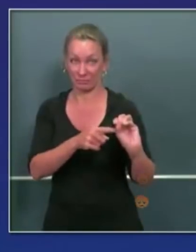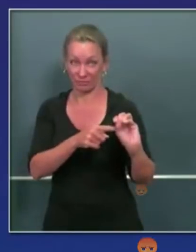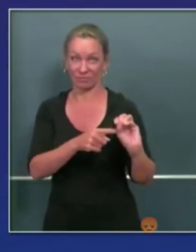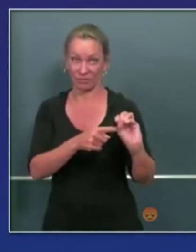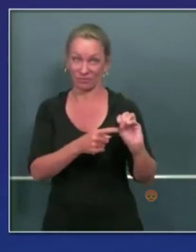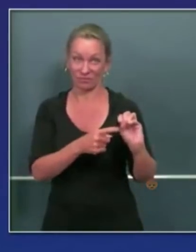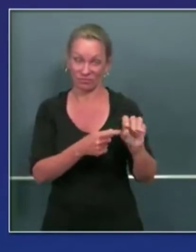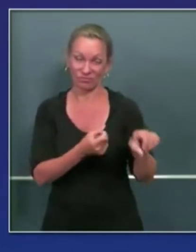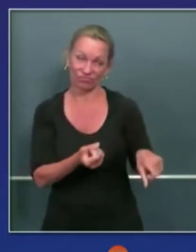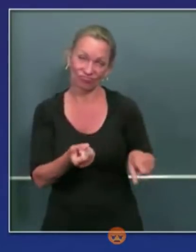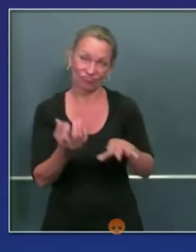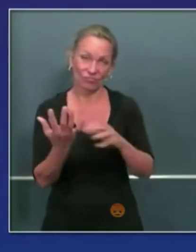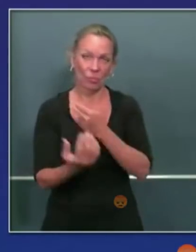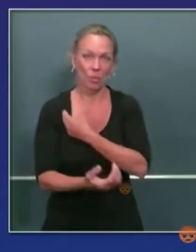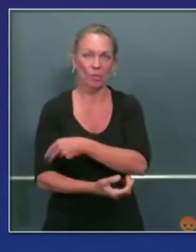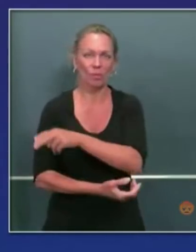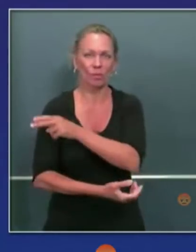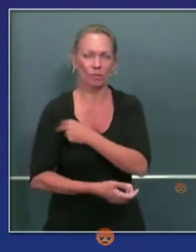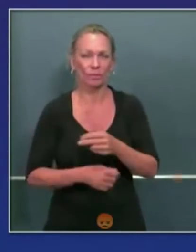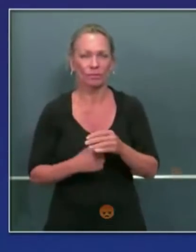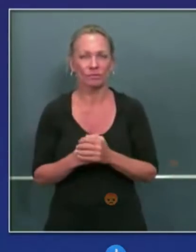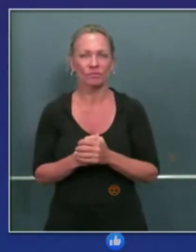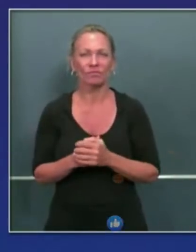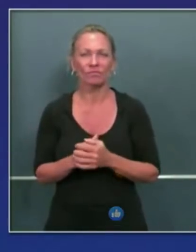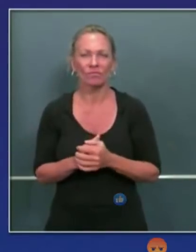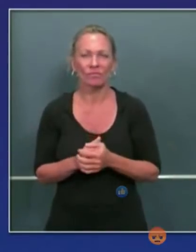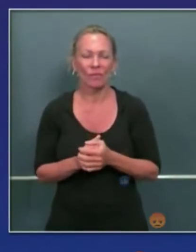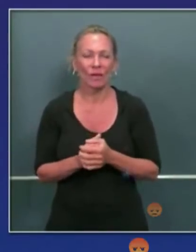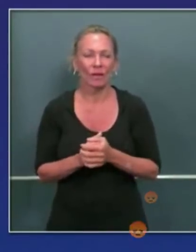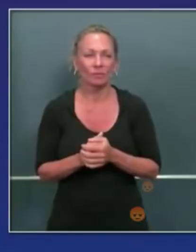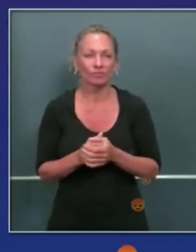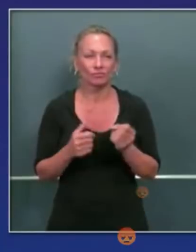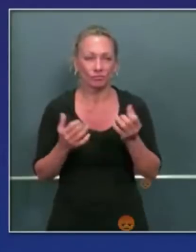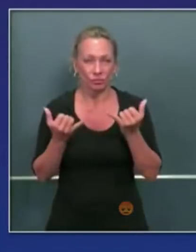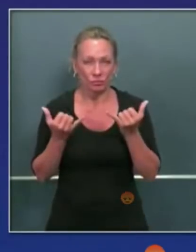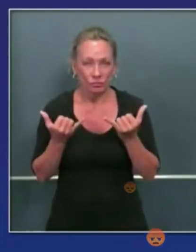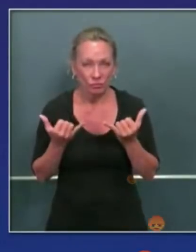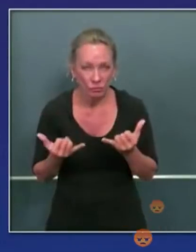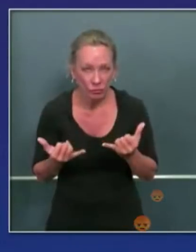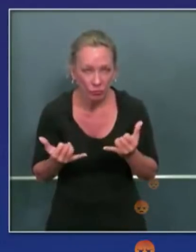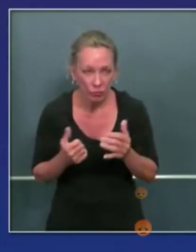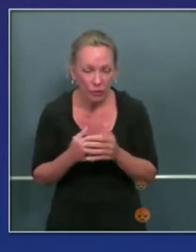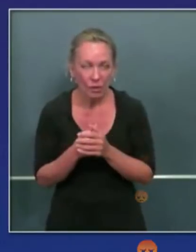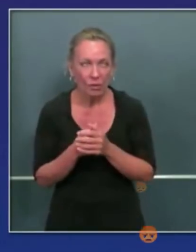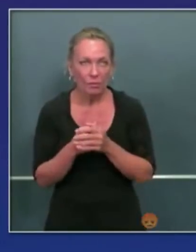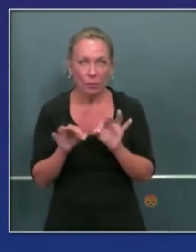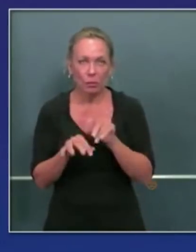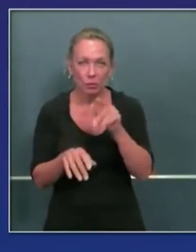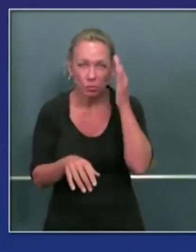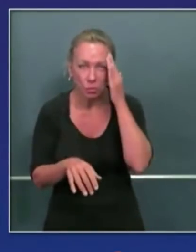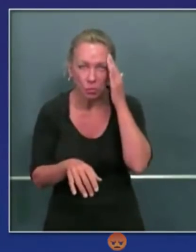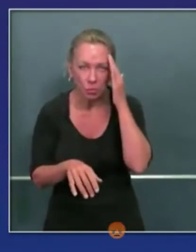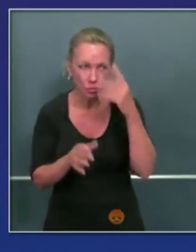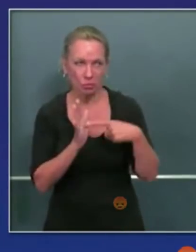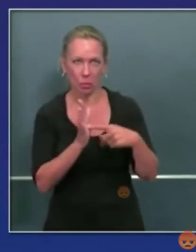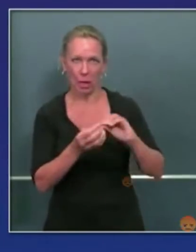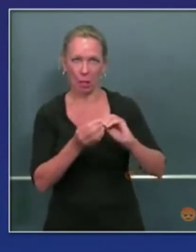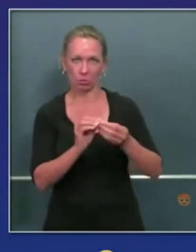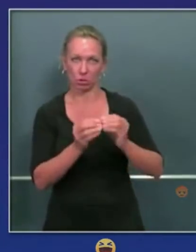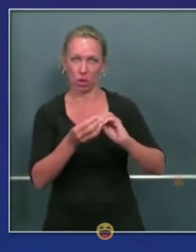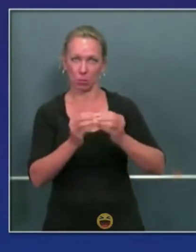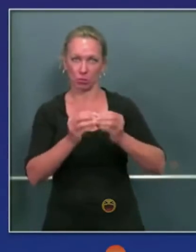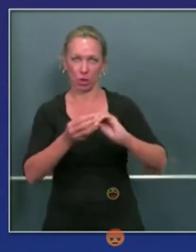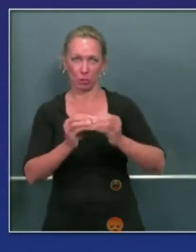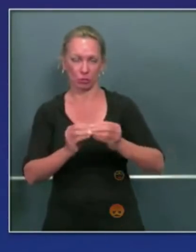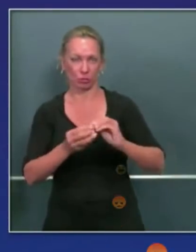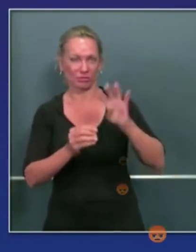thấy when we did the stay-at-home order, we didn't sit on cái our sức chứa hands. We của cái hệ thống worked aggressively, not only y to tế của engage California. with our county health officials,